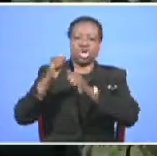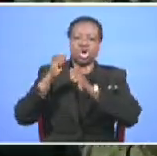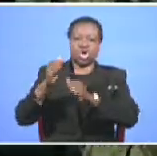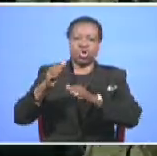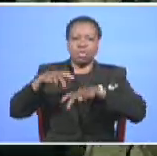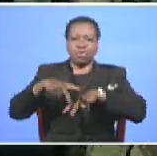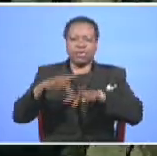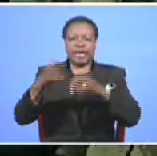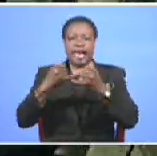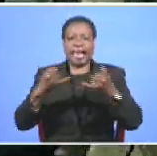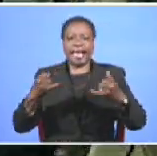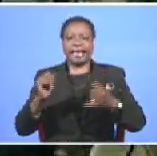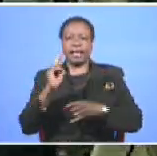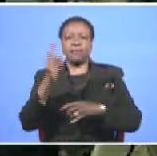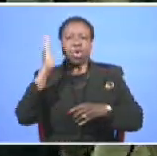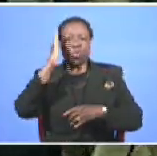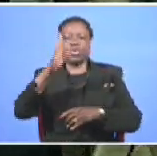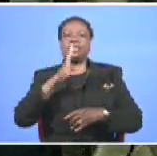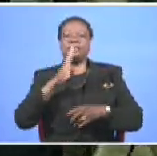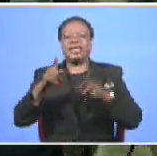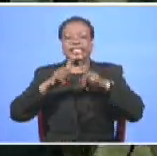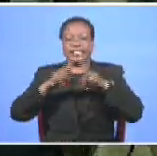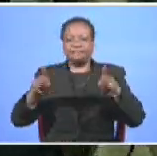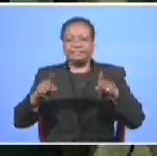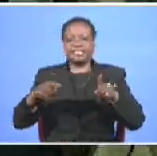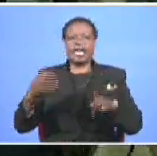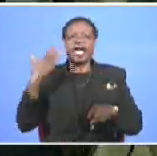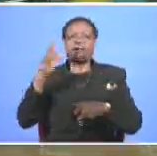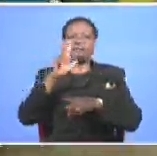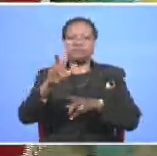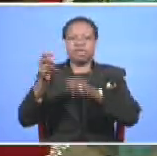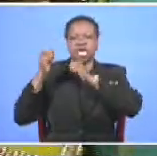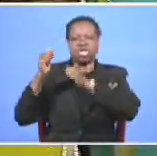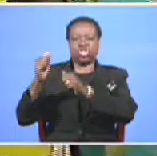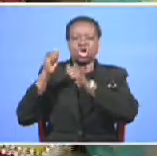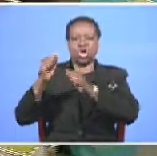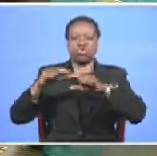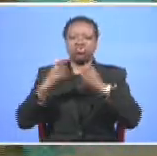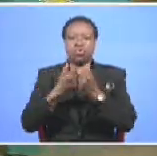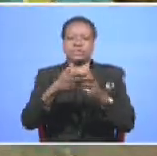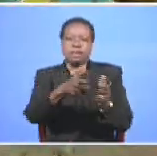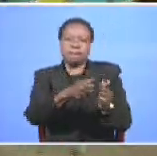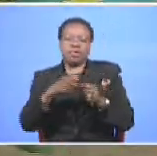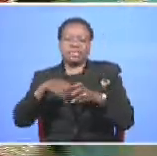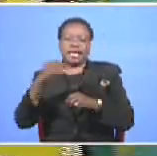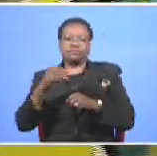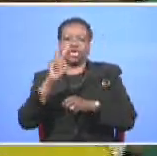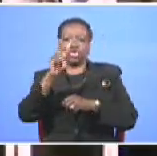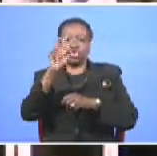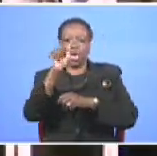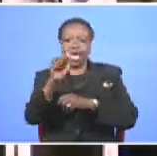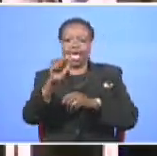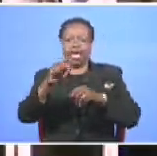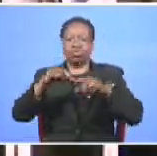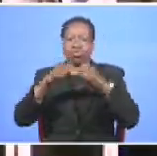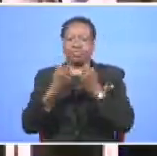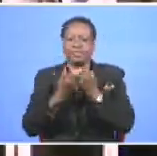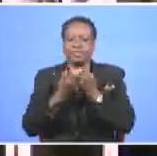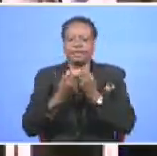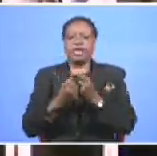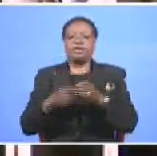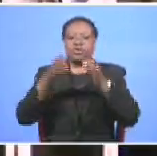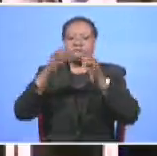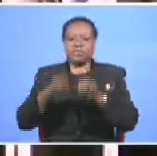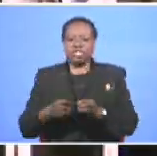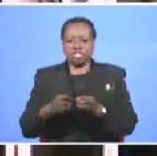little different after three Junkanoo groups pulled out, among them two A groups. We have had the